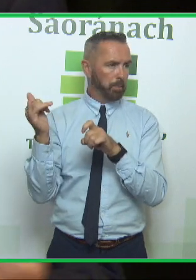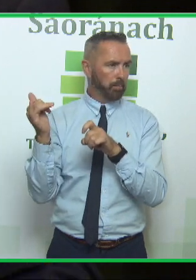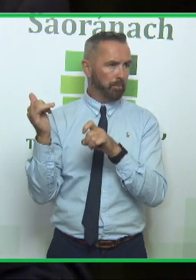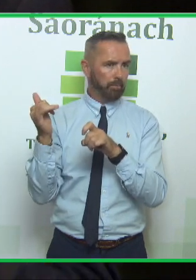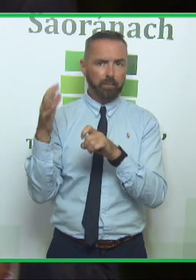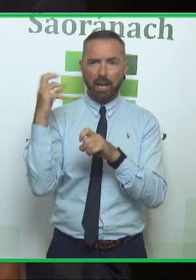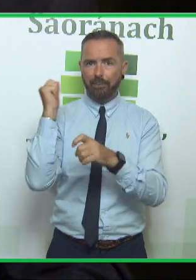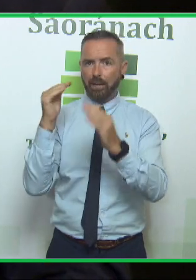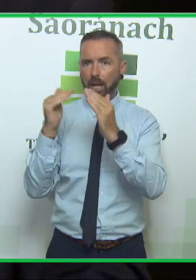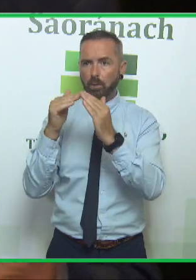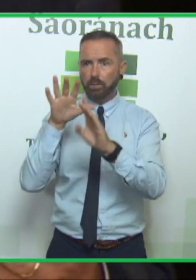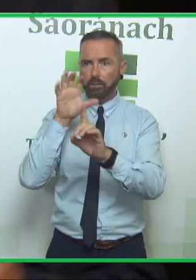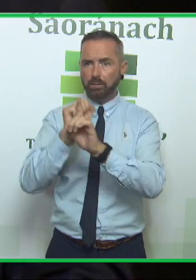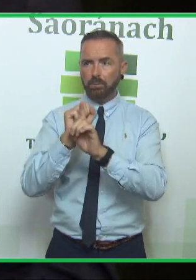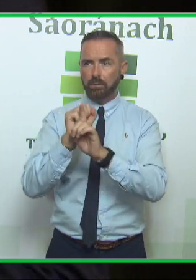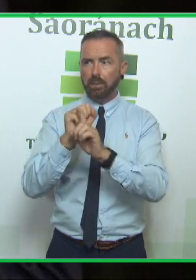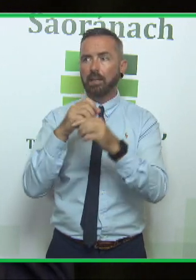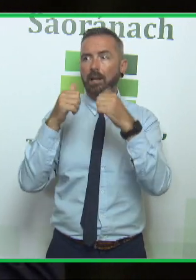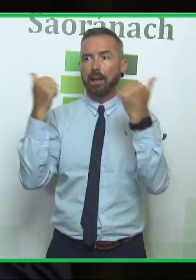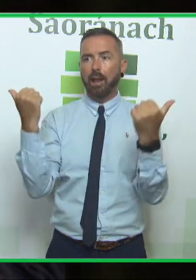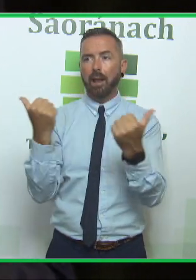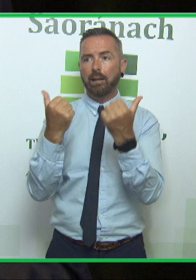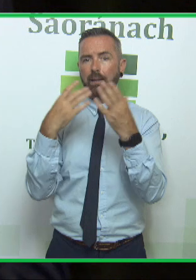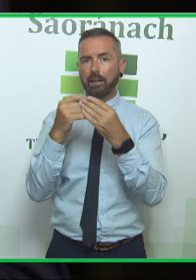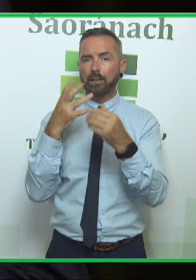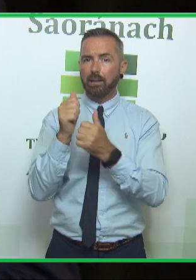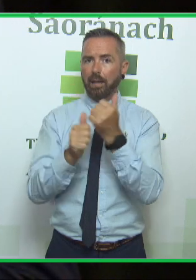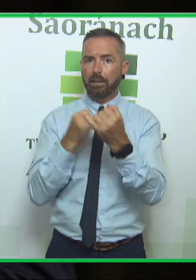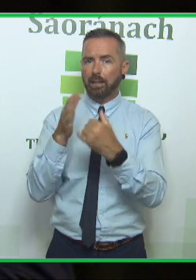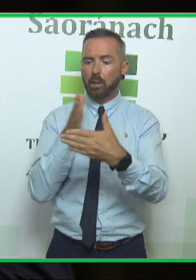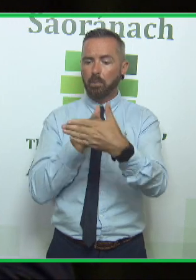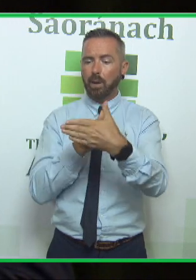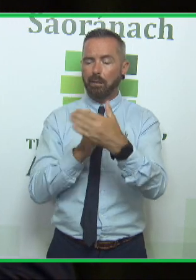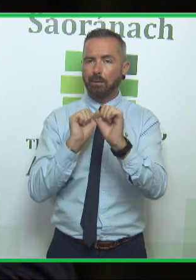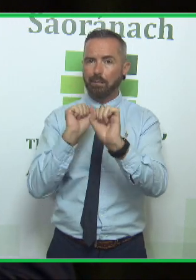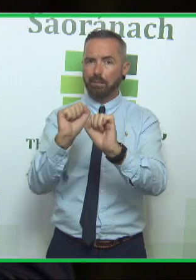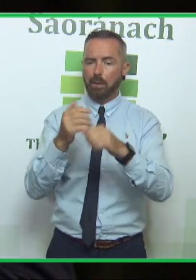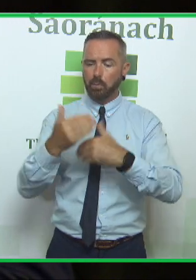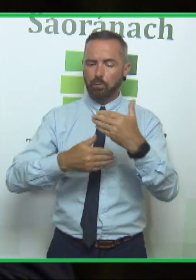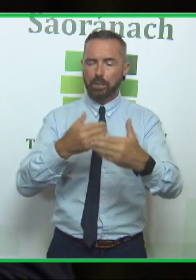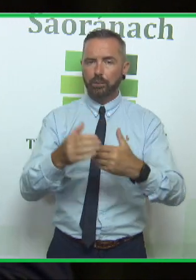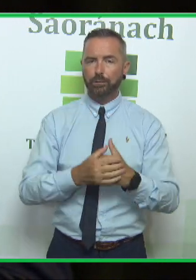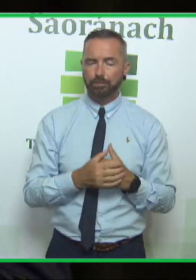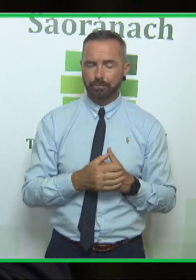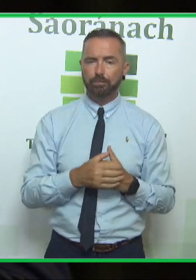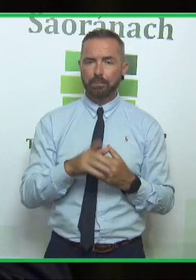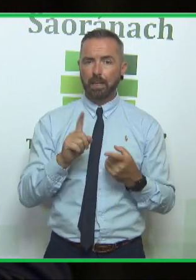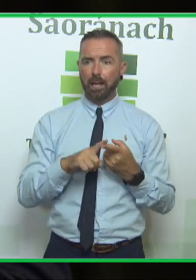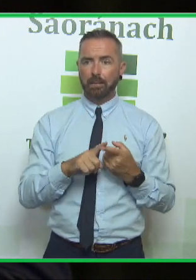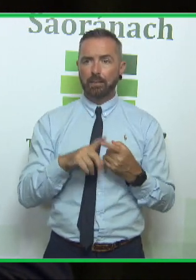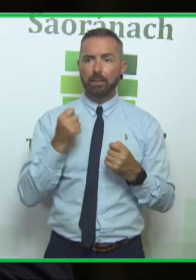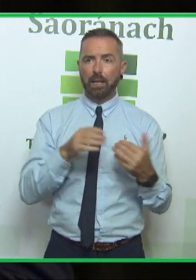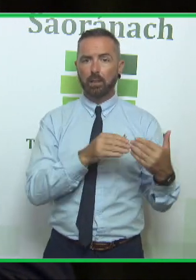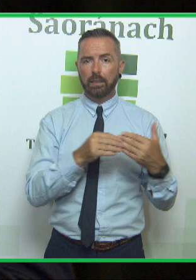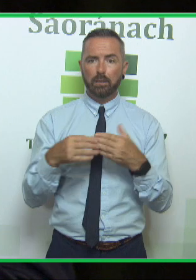getting housed. It can be all the things, anything that is acting as a barrier to their progression and ultimately to having